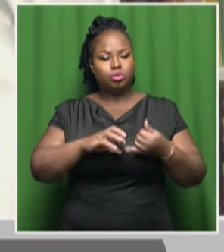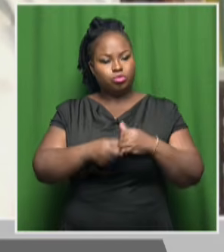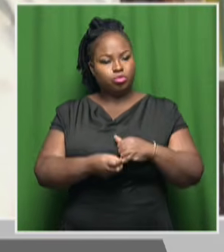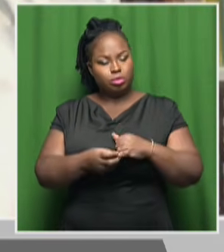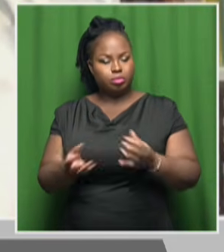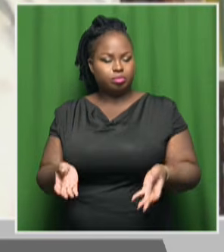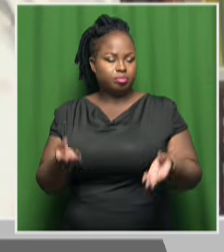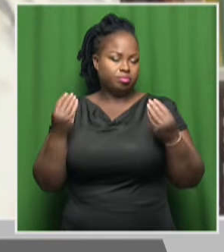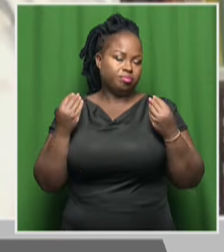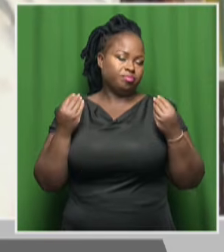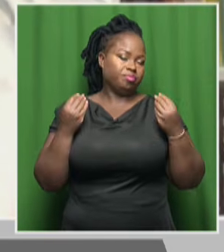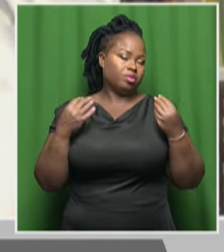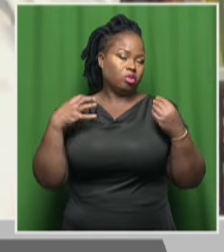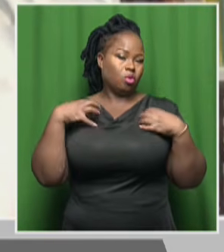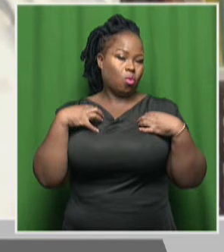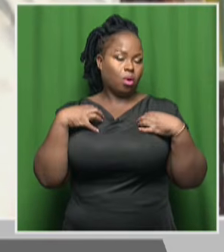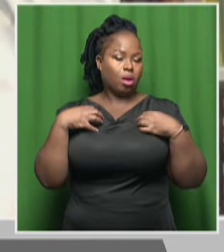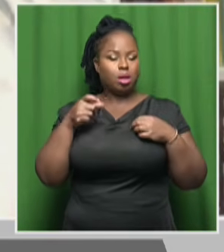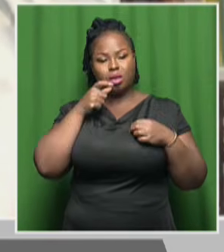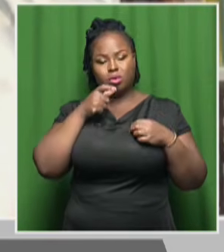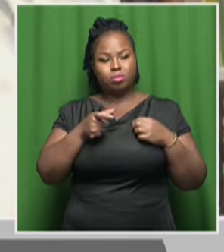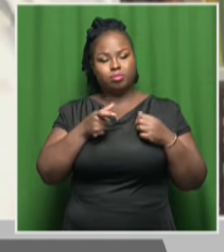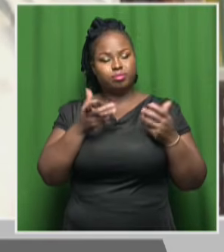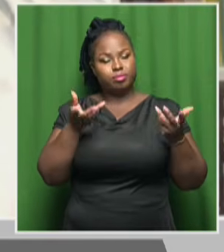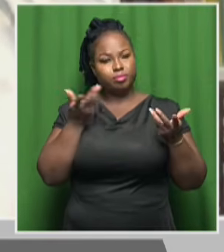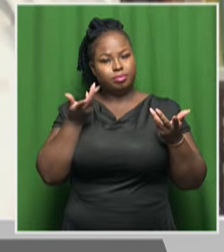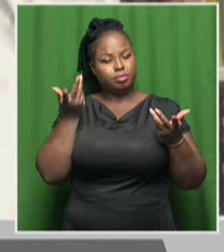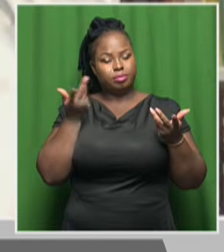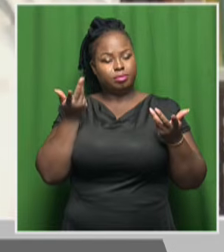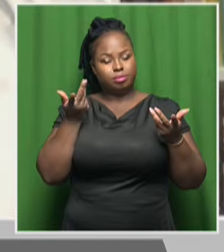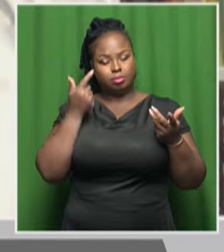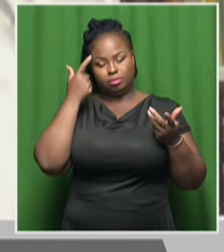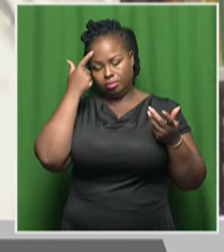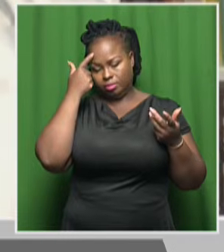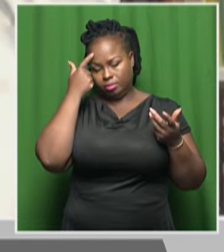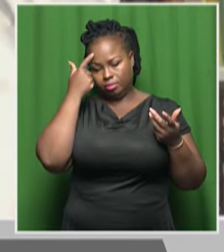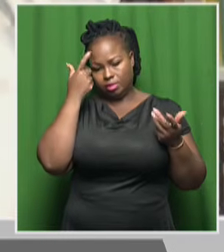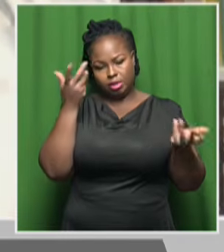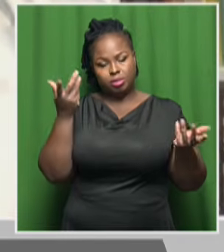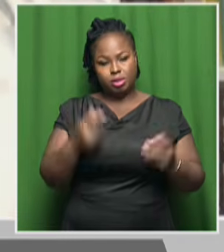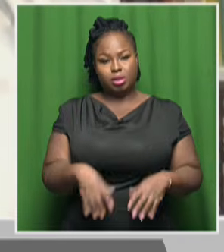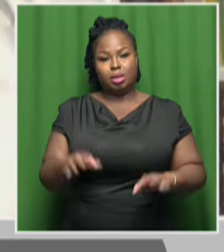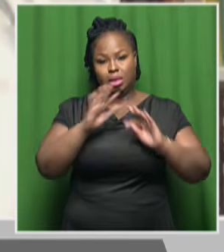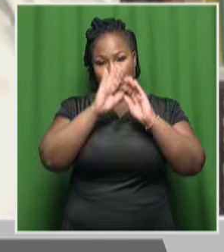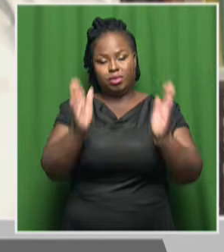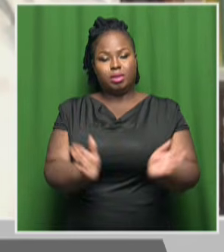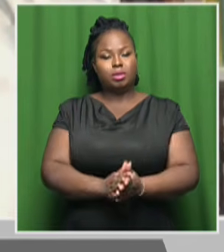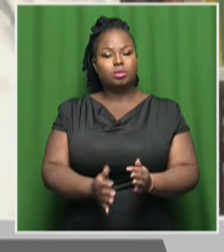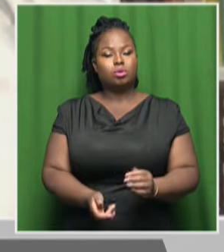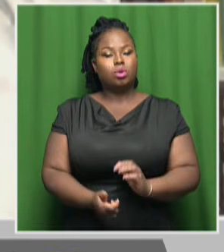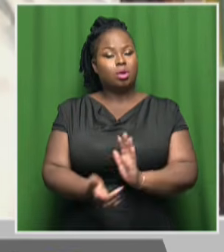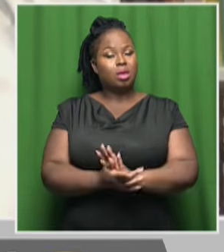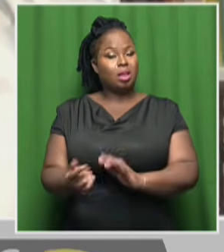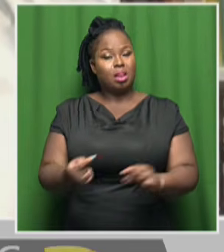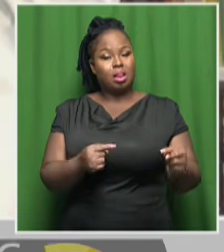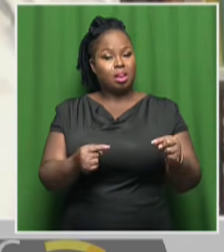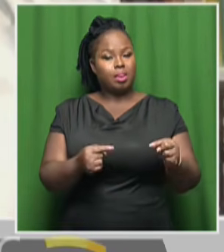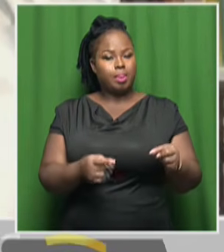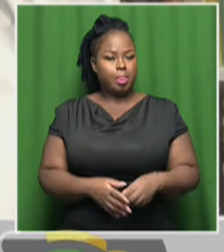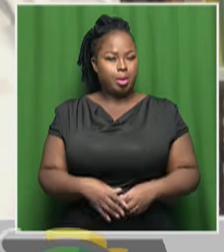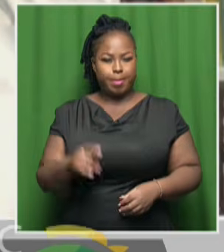of getting his views across. One has to ask, I mean, all of this stuff, his legal battles, do they